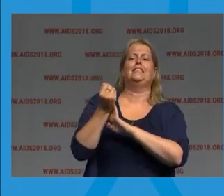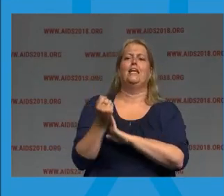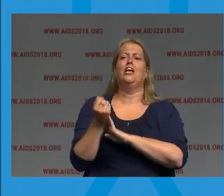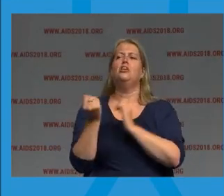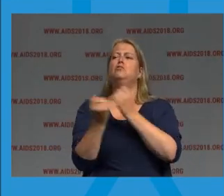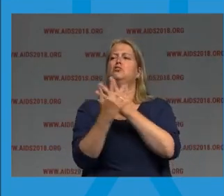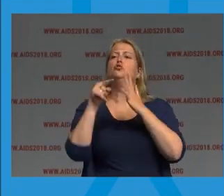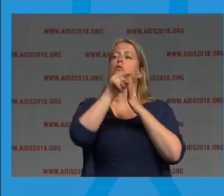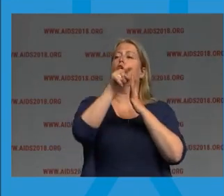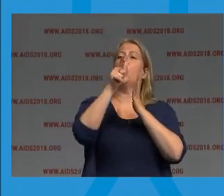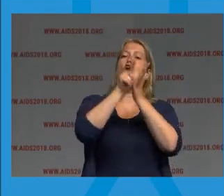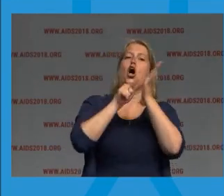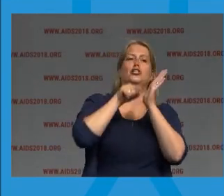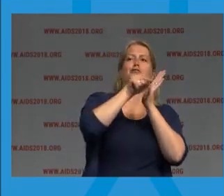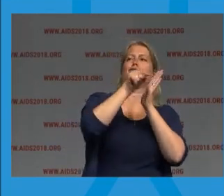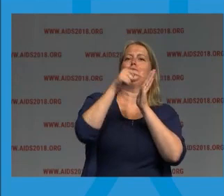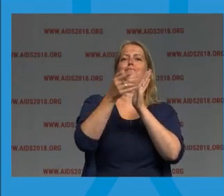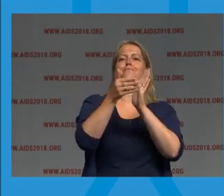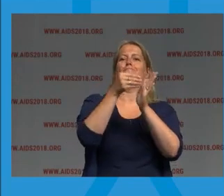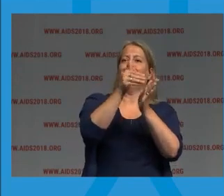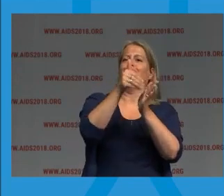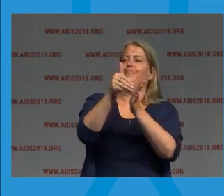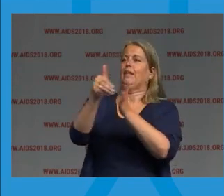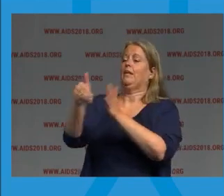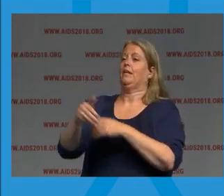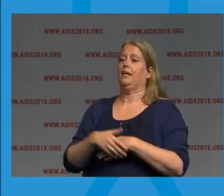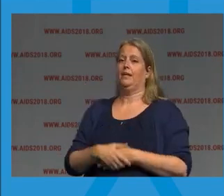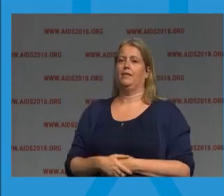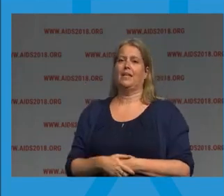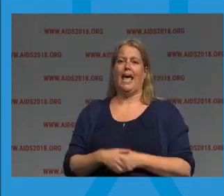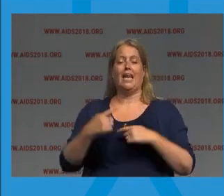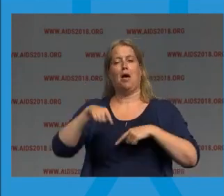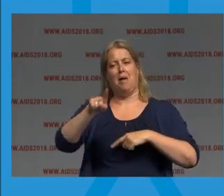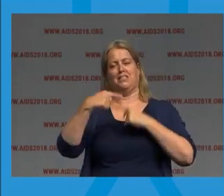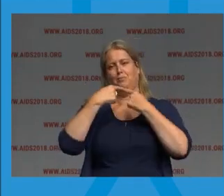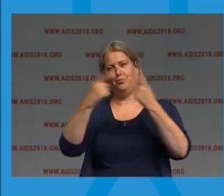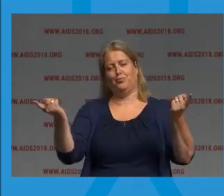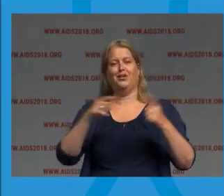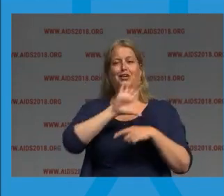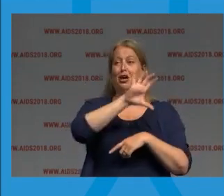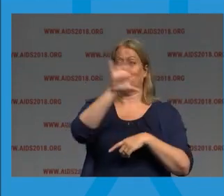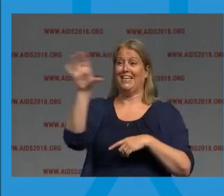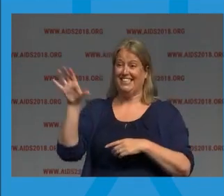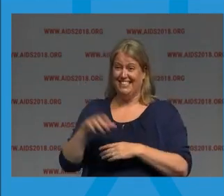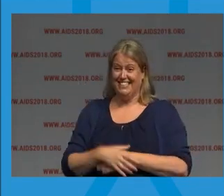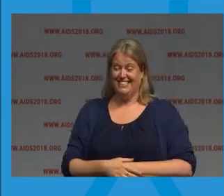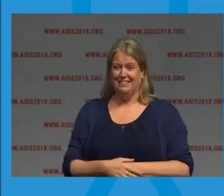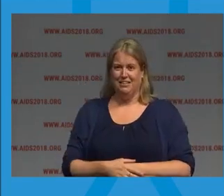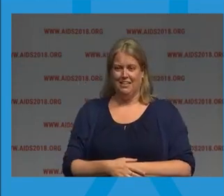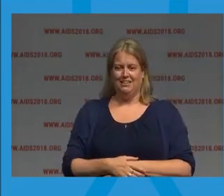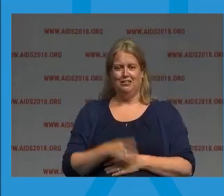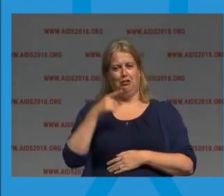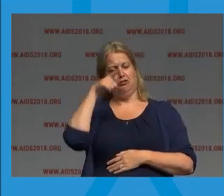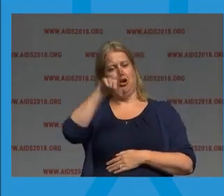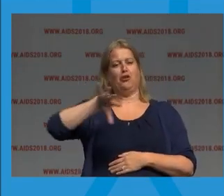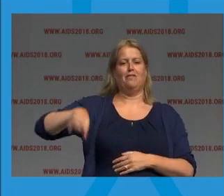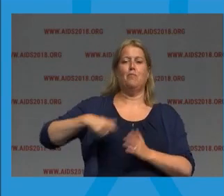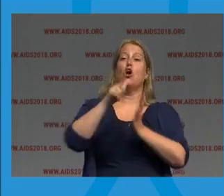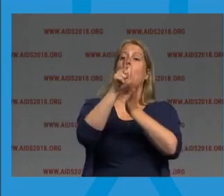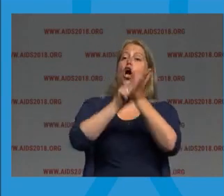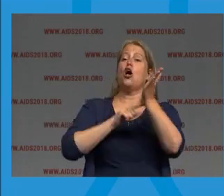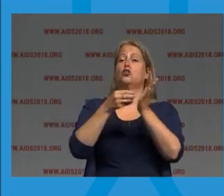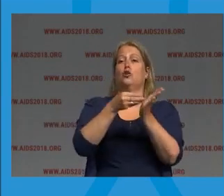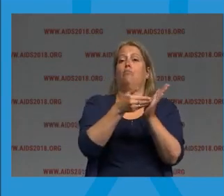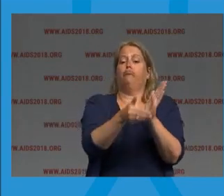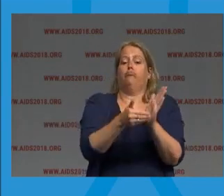certain criminal laws. And we must appreciate the following countries that I'm going to name that have been able to repeal the criminal laws